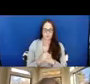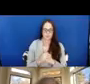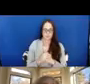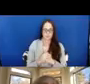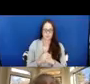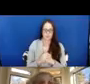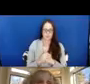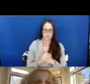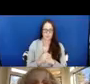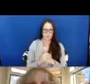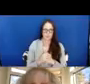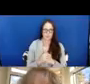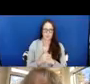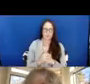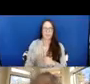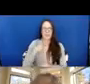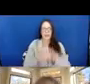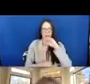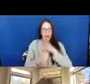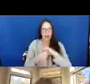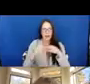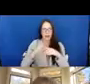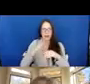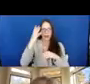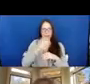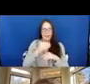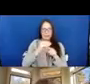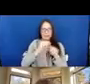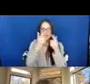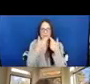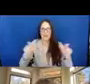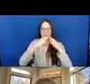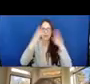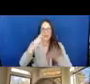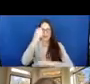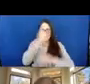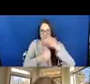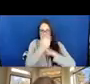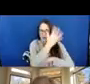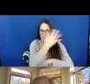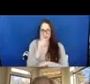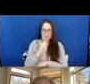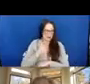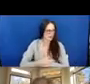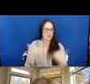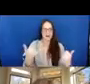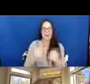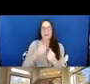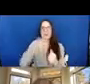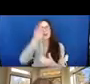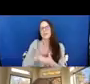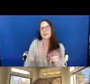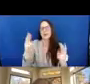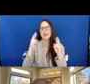I am hiding in our lovely spacious house in the woods, where I am now, with my husband, hoping that